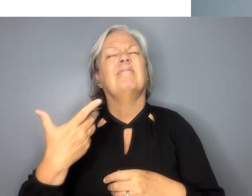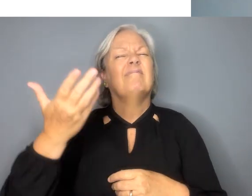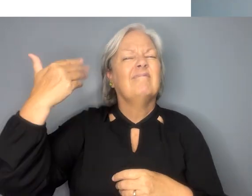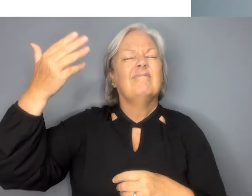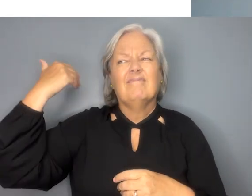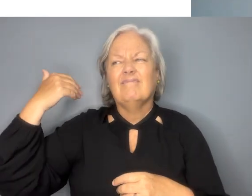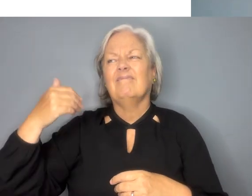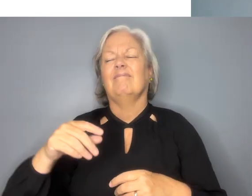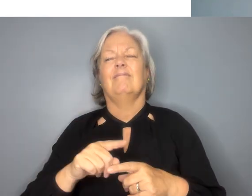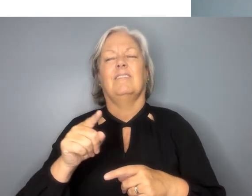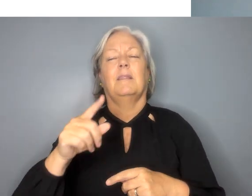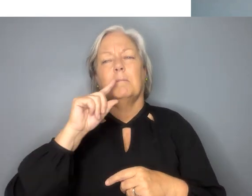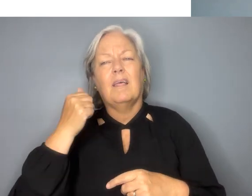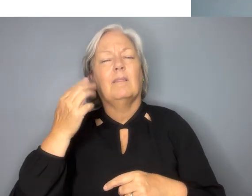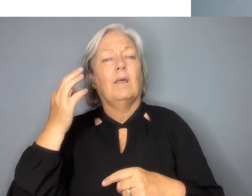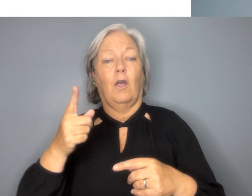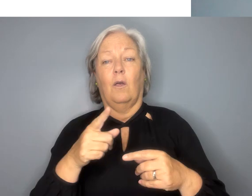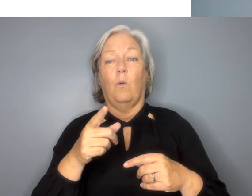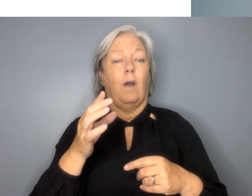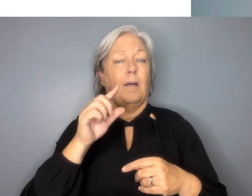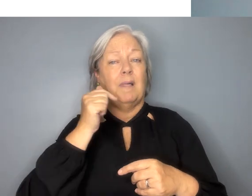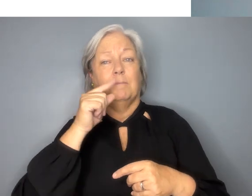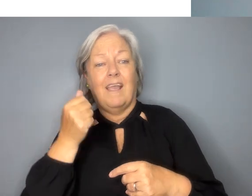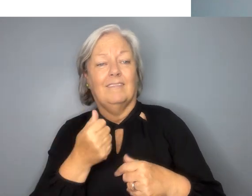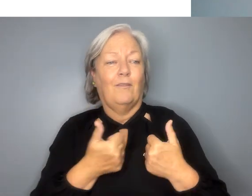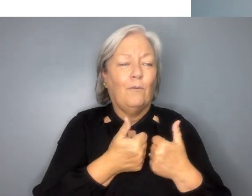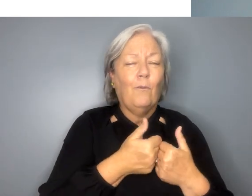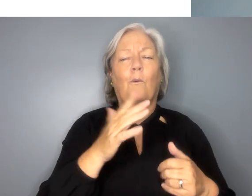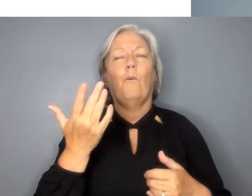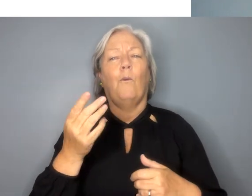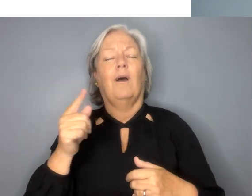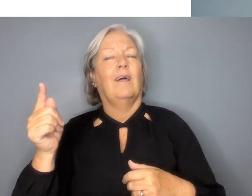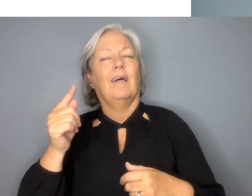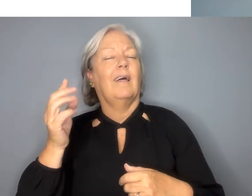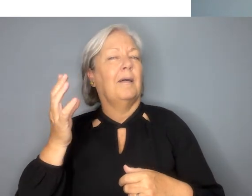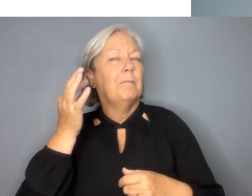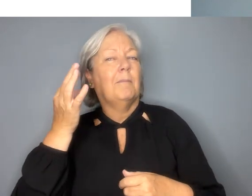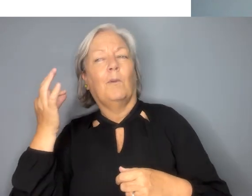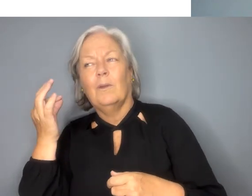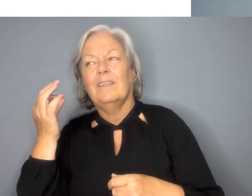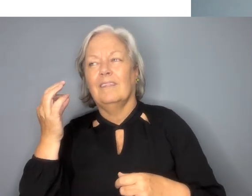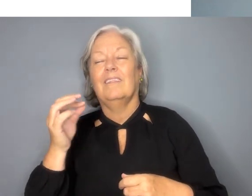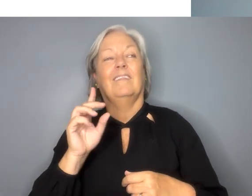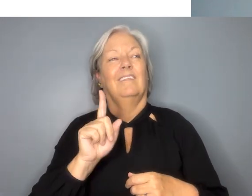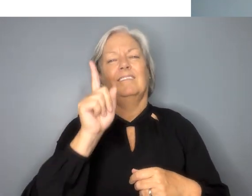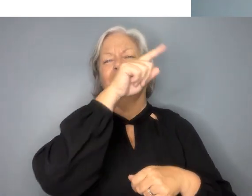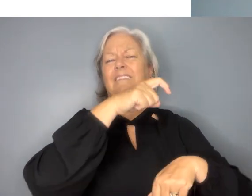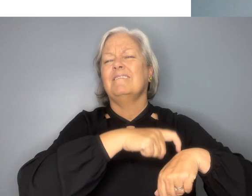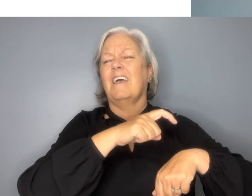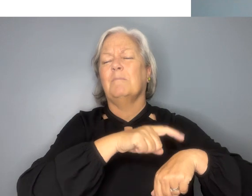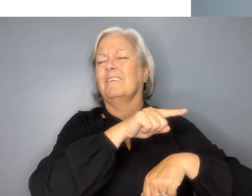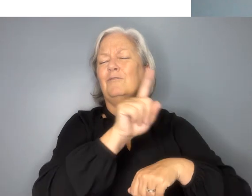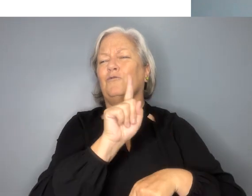continue to criminalize same gender attraction and acts are leftovers from British or other European